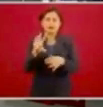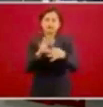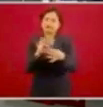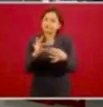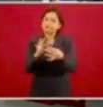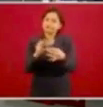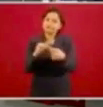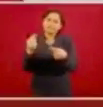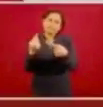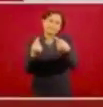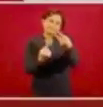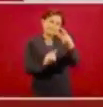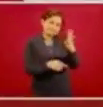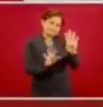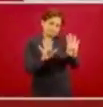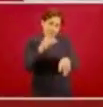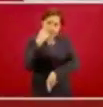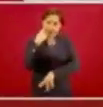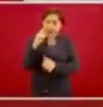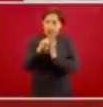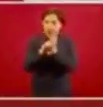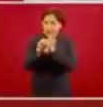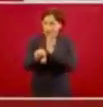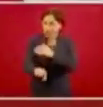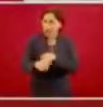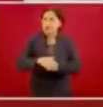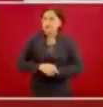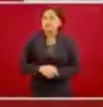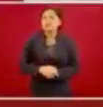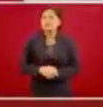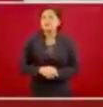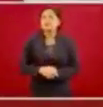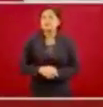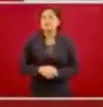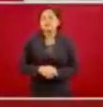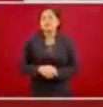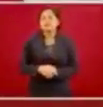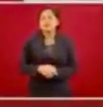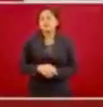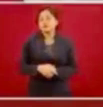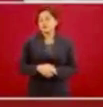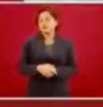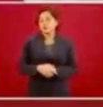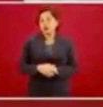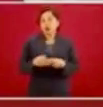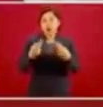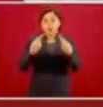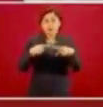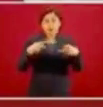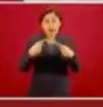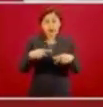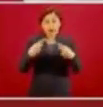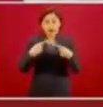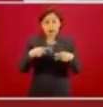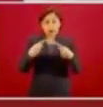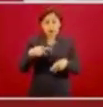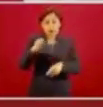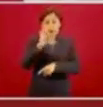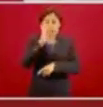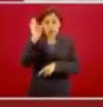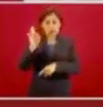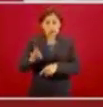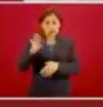there are multiple explanations about this. For example,